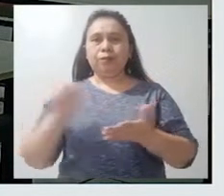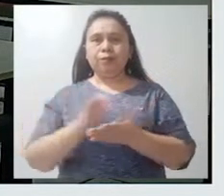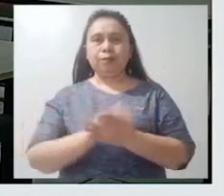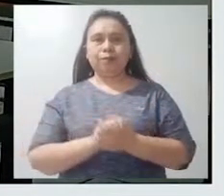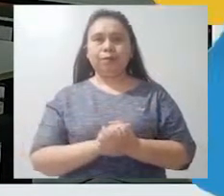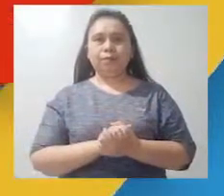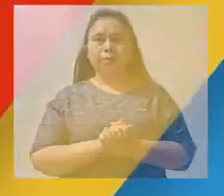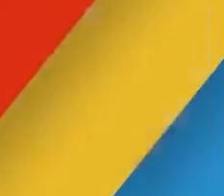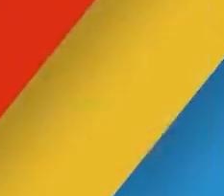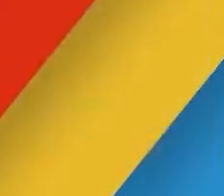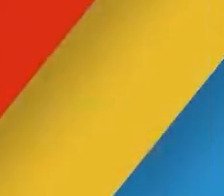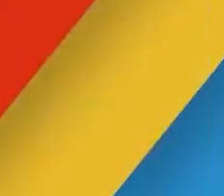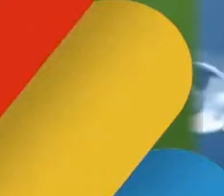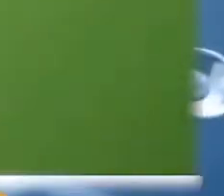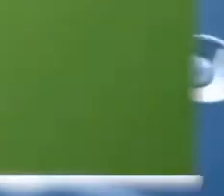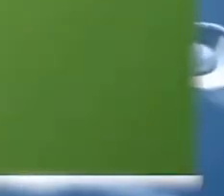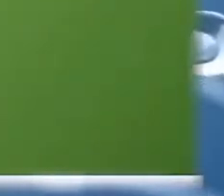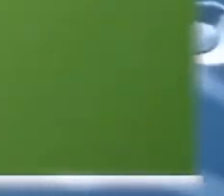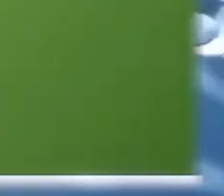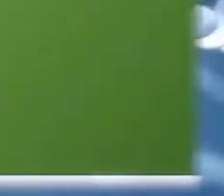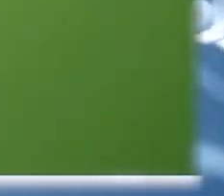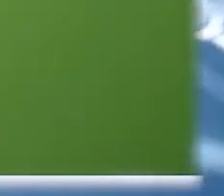laboratory apparatus.